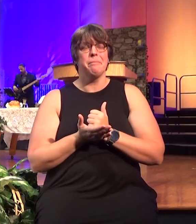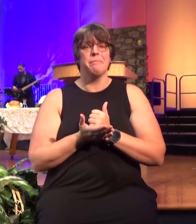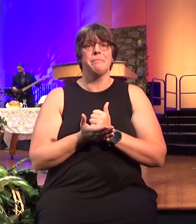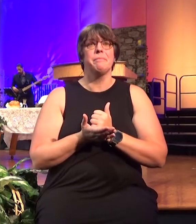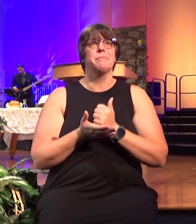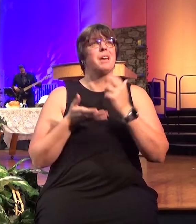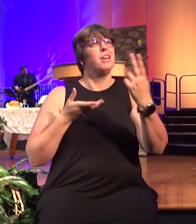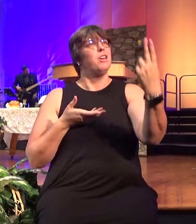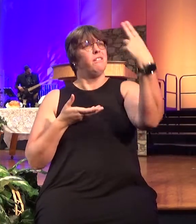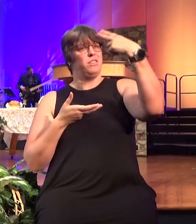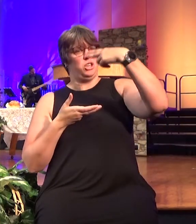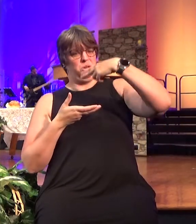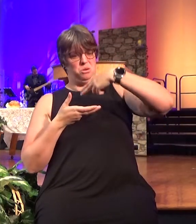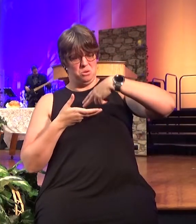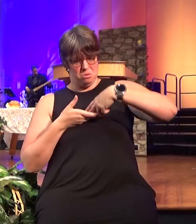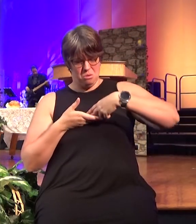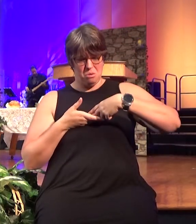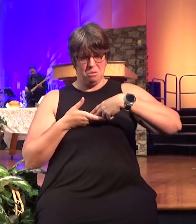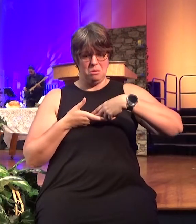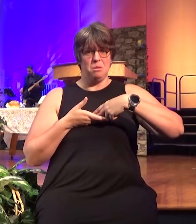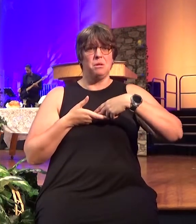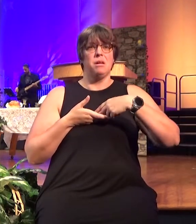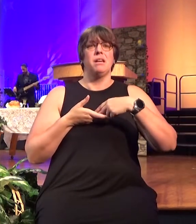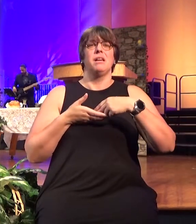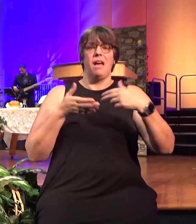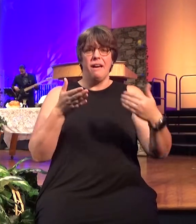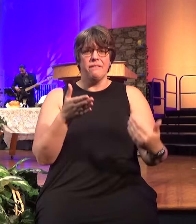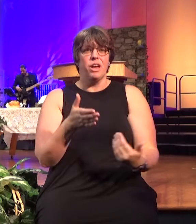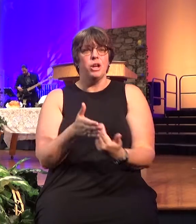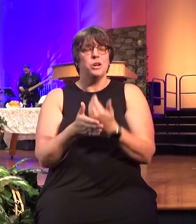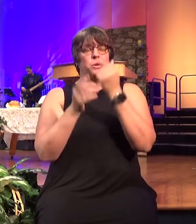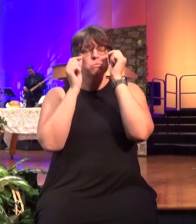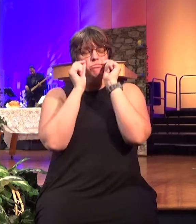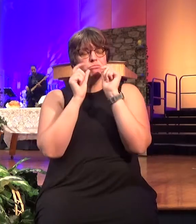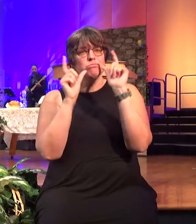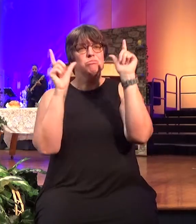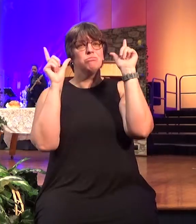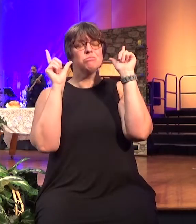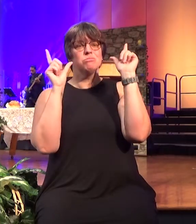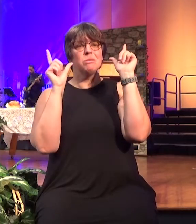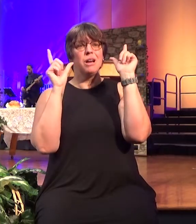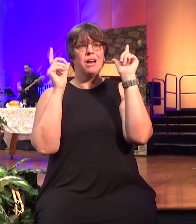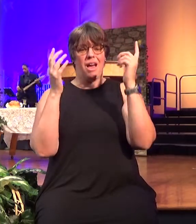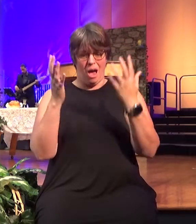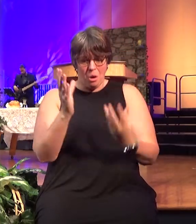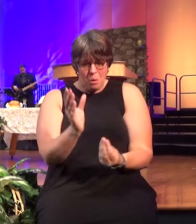a new divide, and I will grow to know